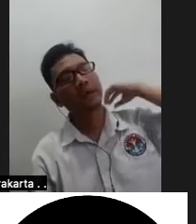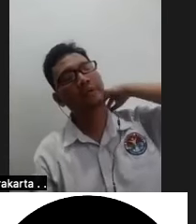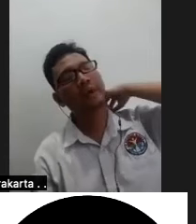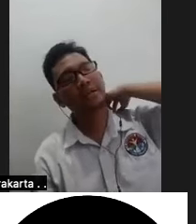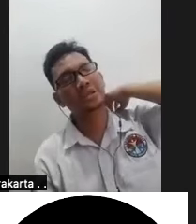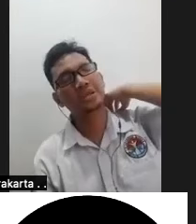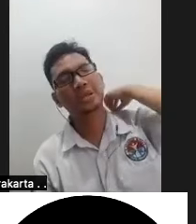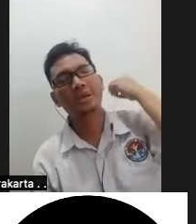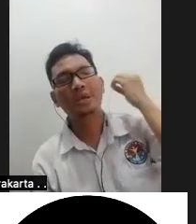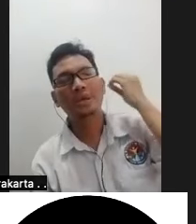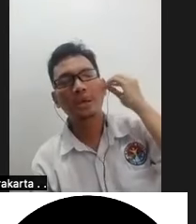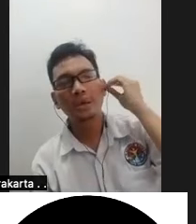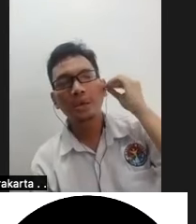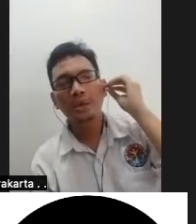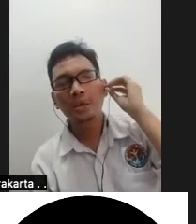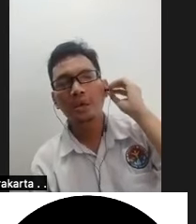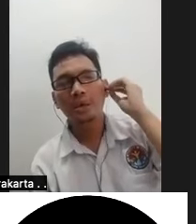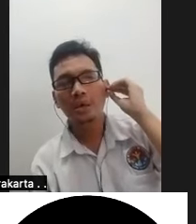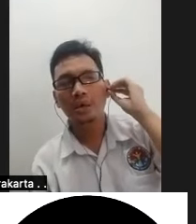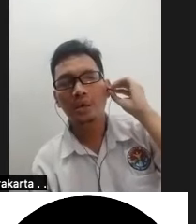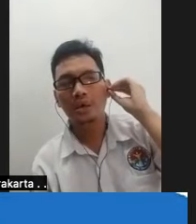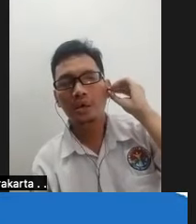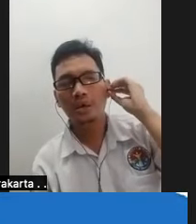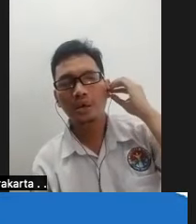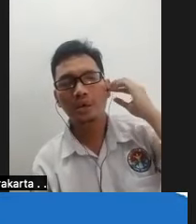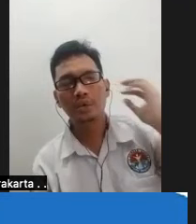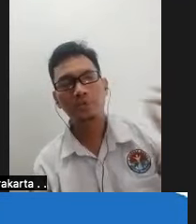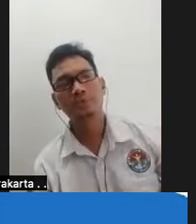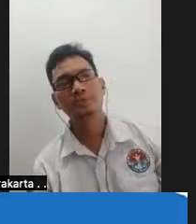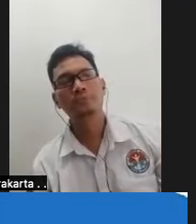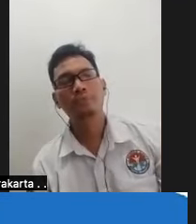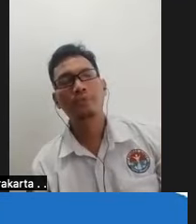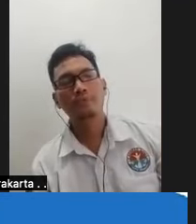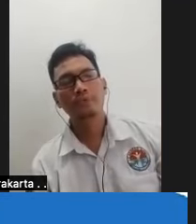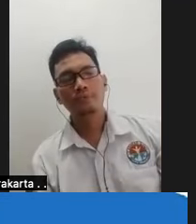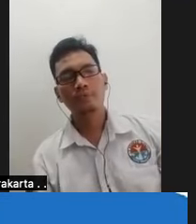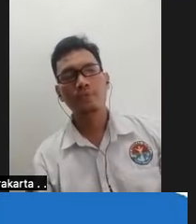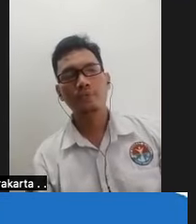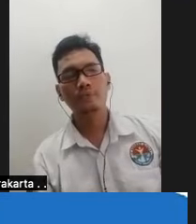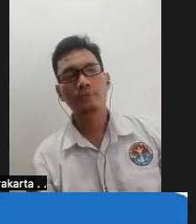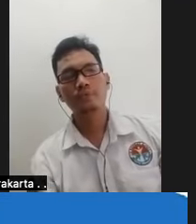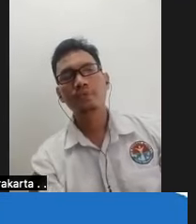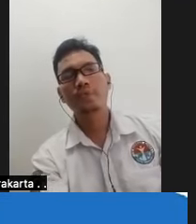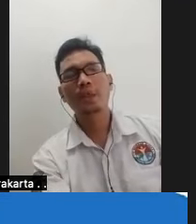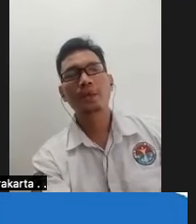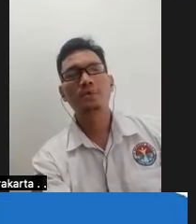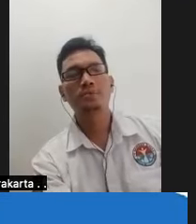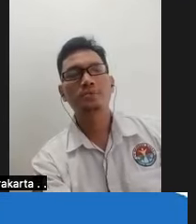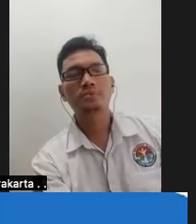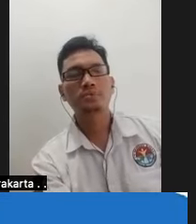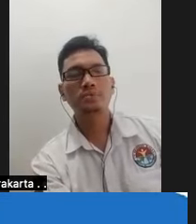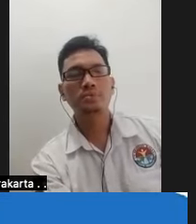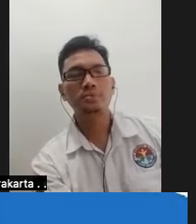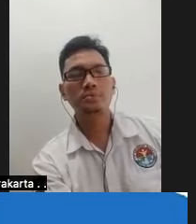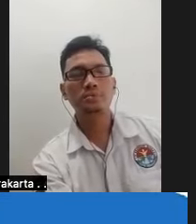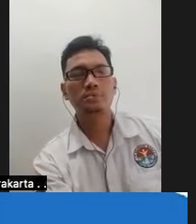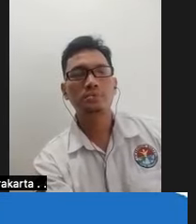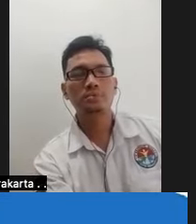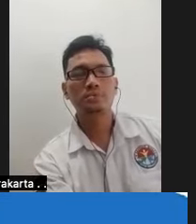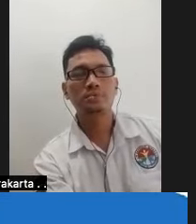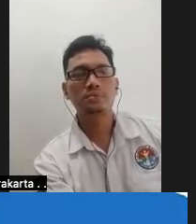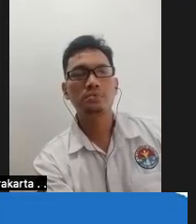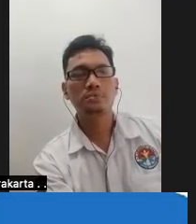I think Busumi later had a bit of an issue with the audio, so she wanted to leave and try